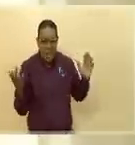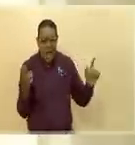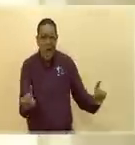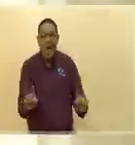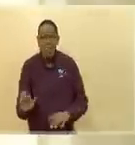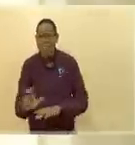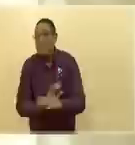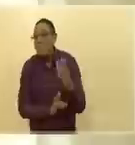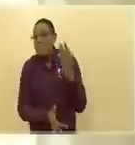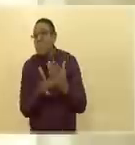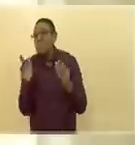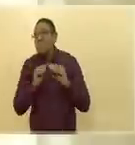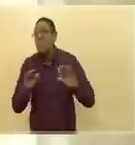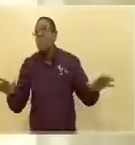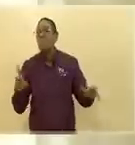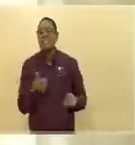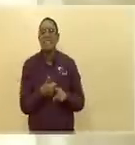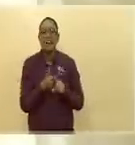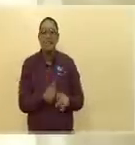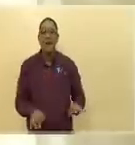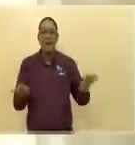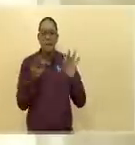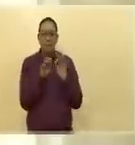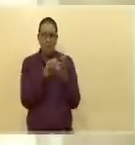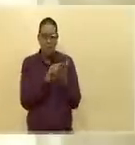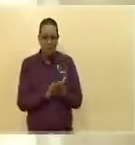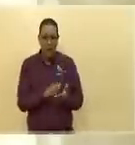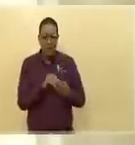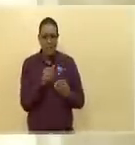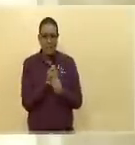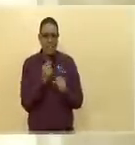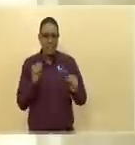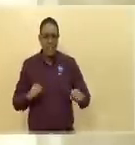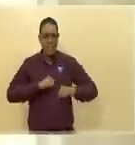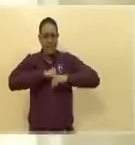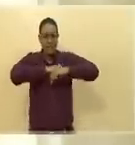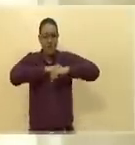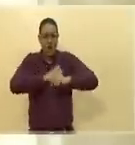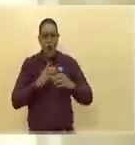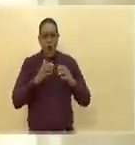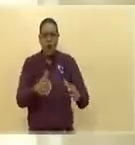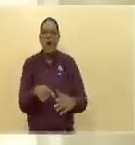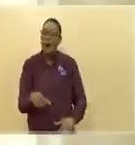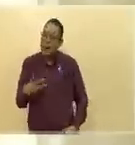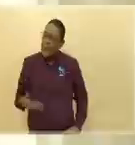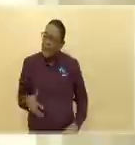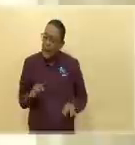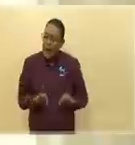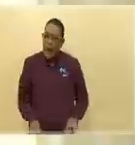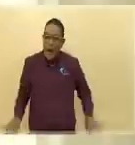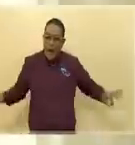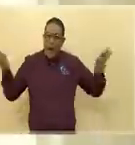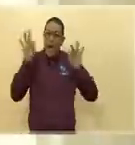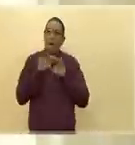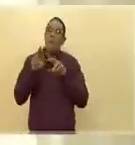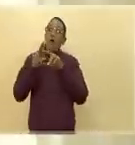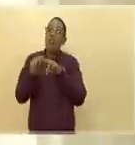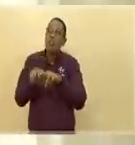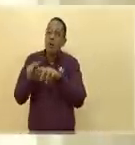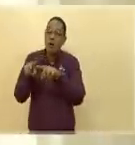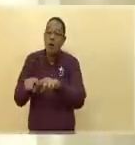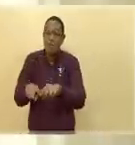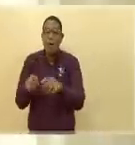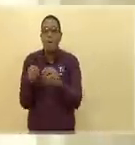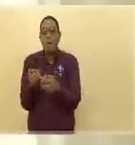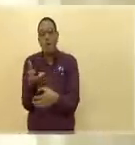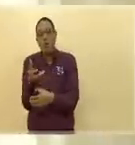the digitization of vital records in a safe and secure way is a critical dependency in realizing a more trusted